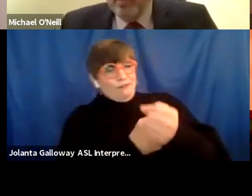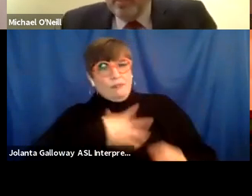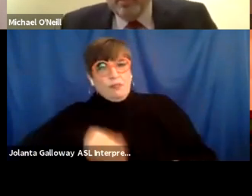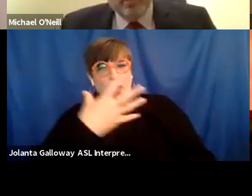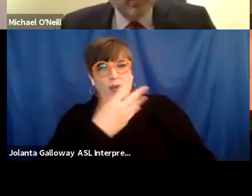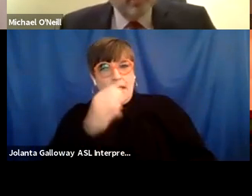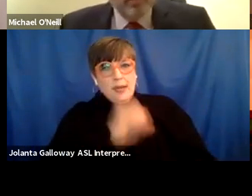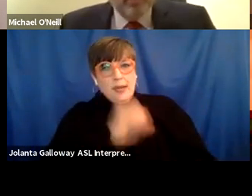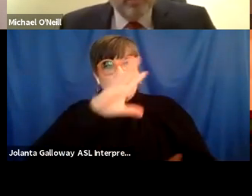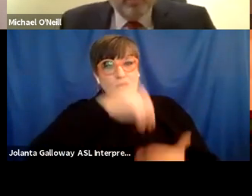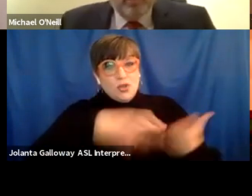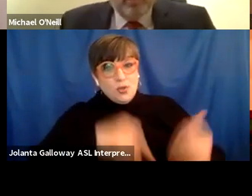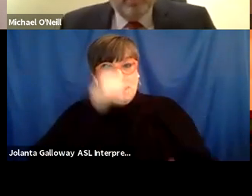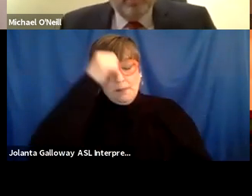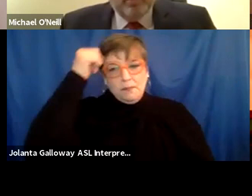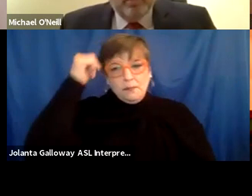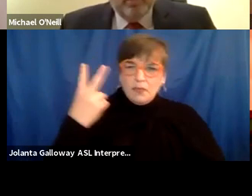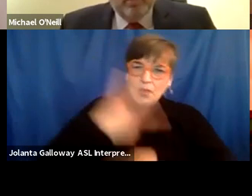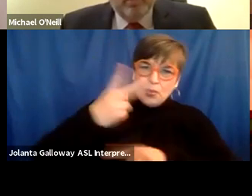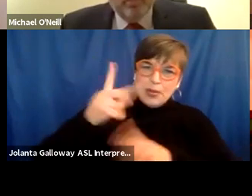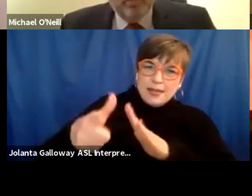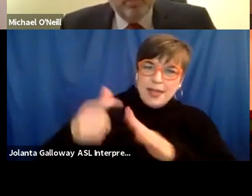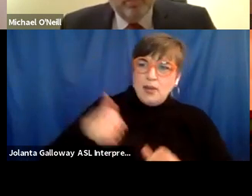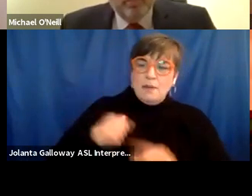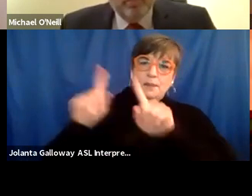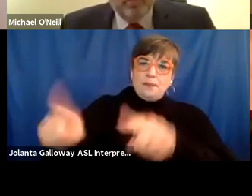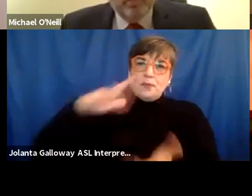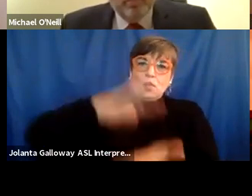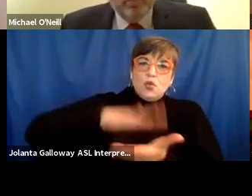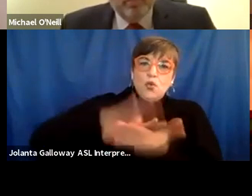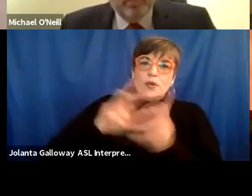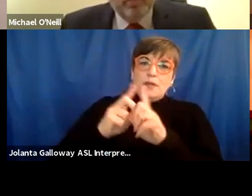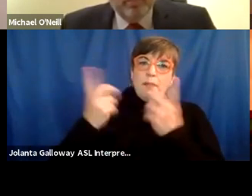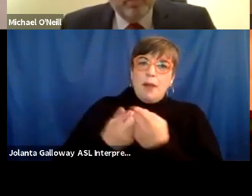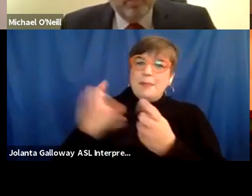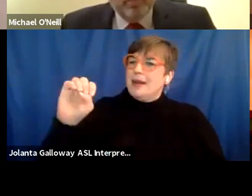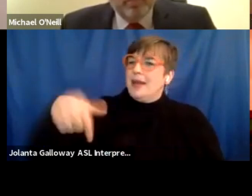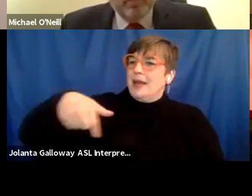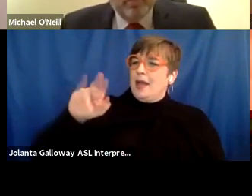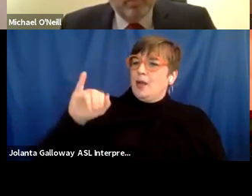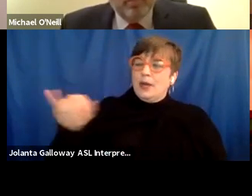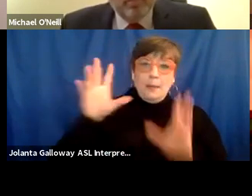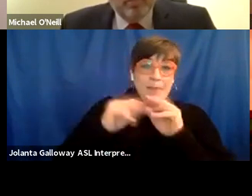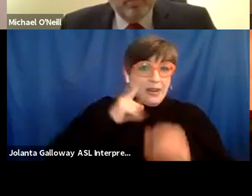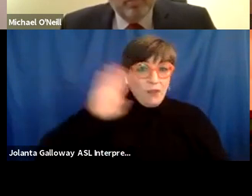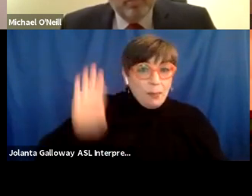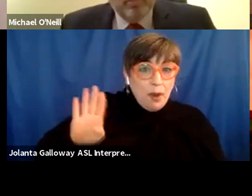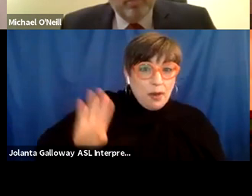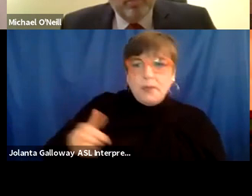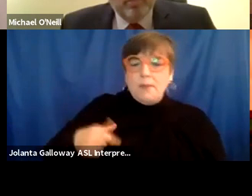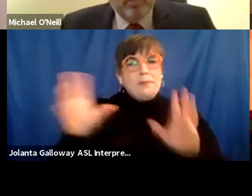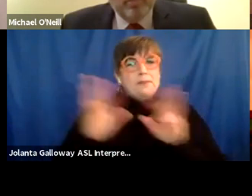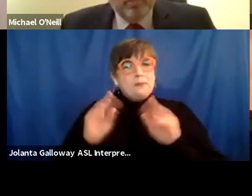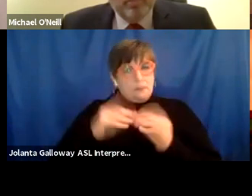students. 2 days later, I attended a Boston School Department equity meeting. The meeting was a discussion of the